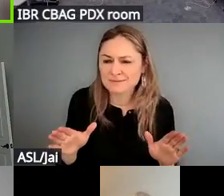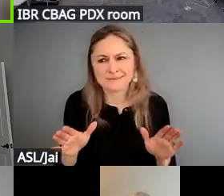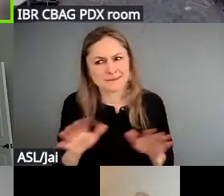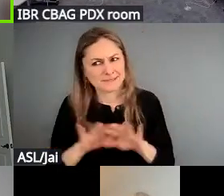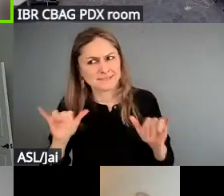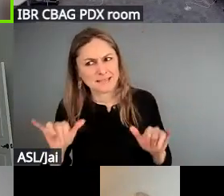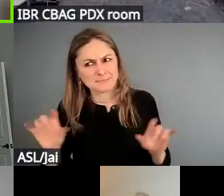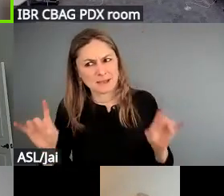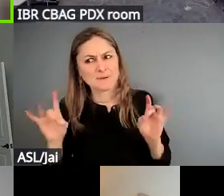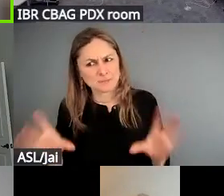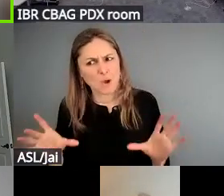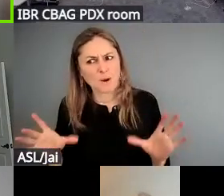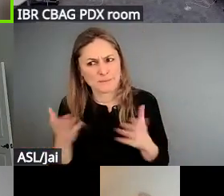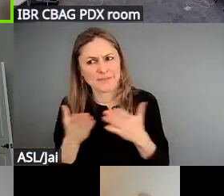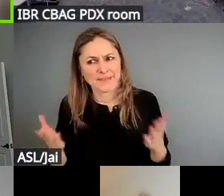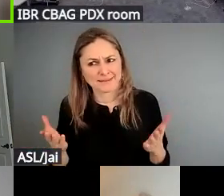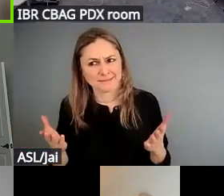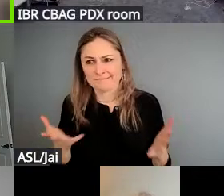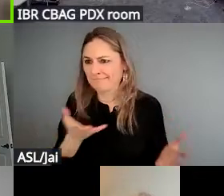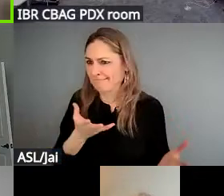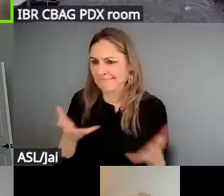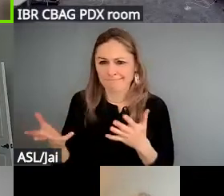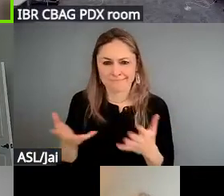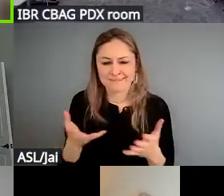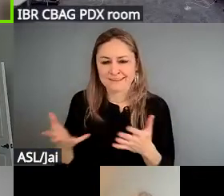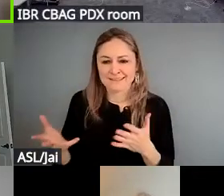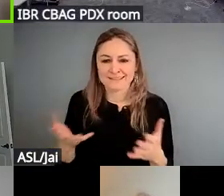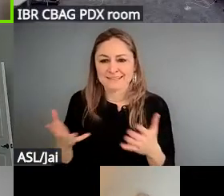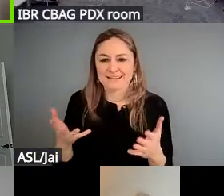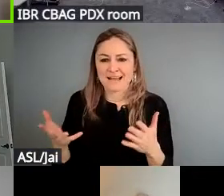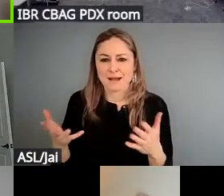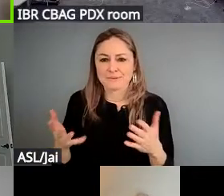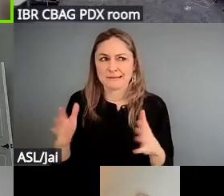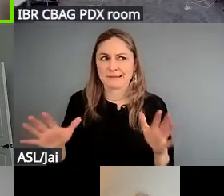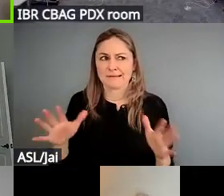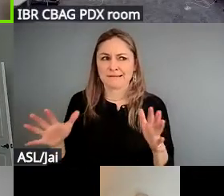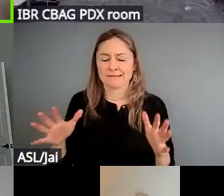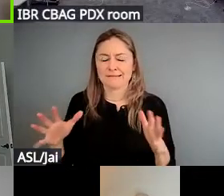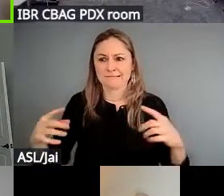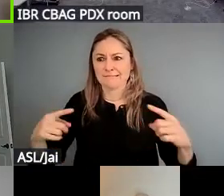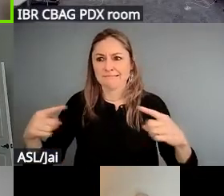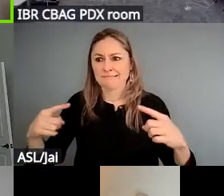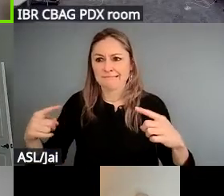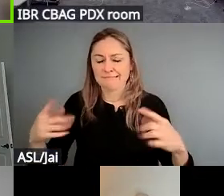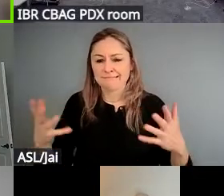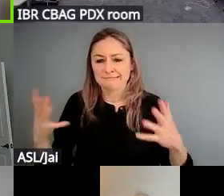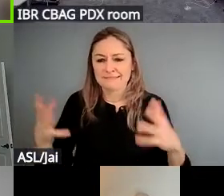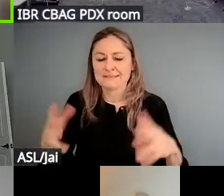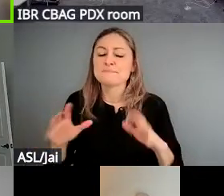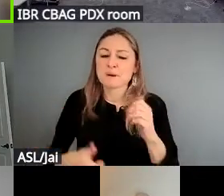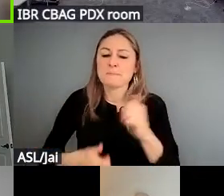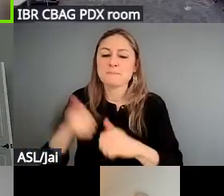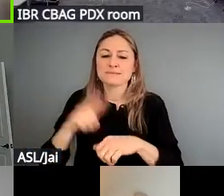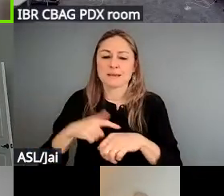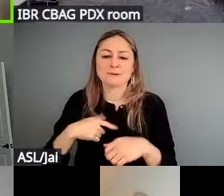horrible thing. So it kind of had 2 double-edged sword there, but in most cases, it was a wonderful